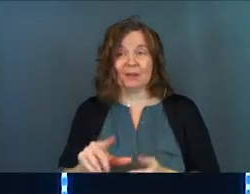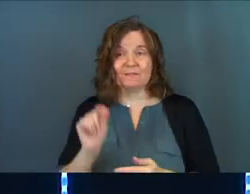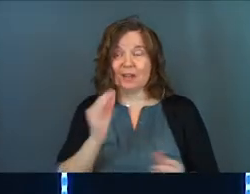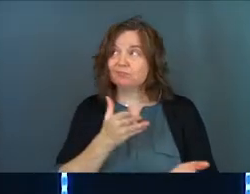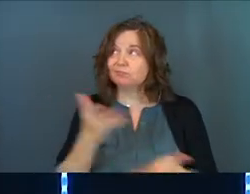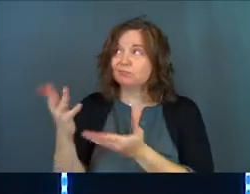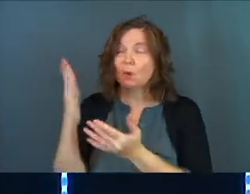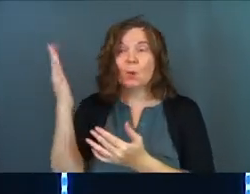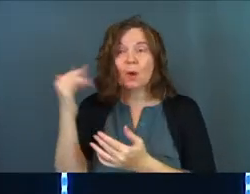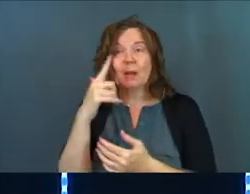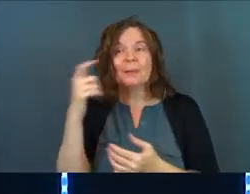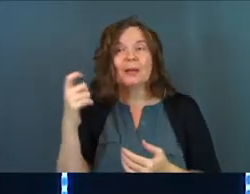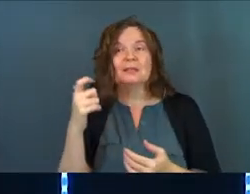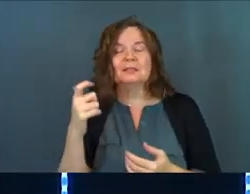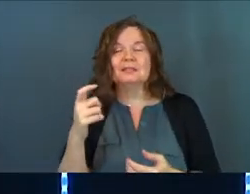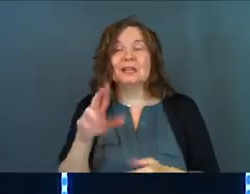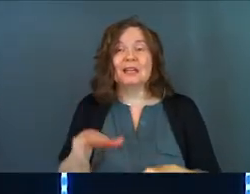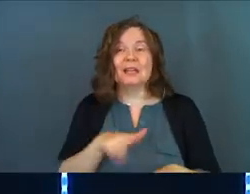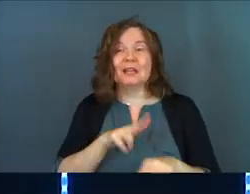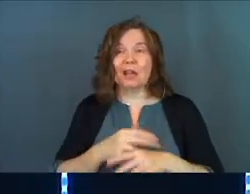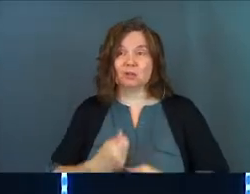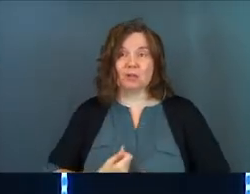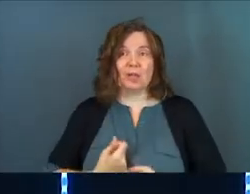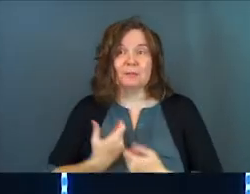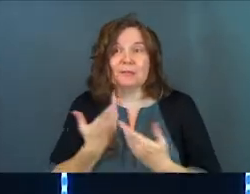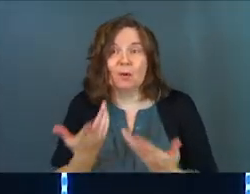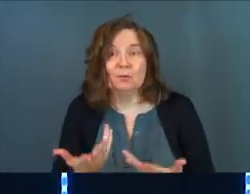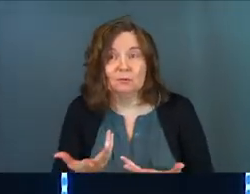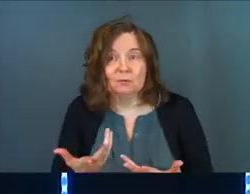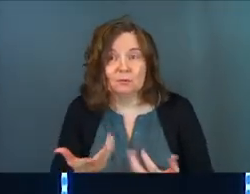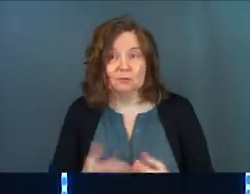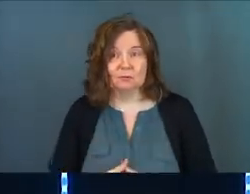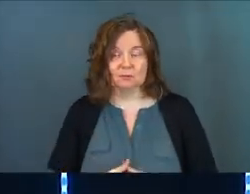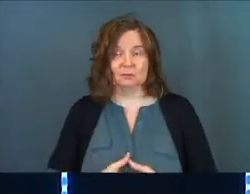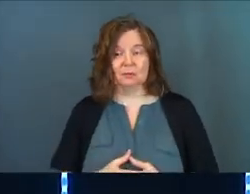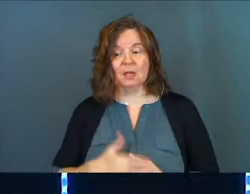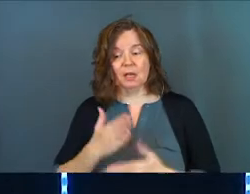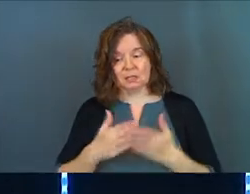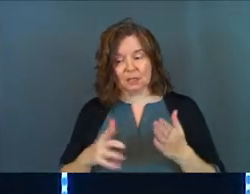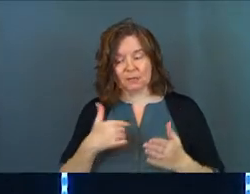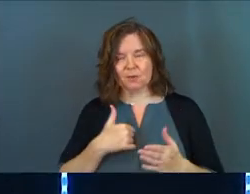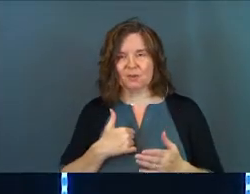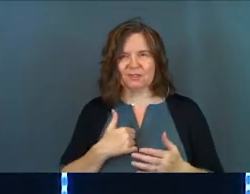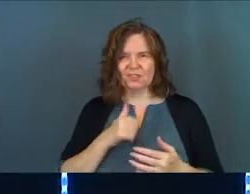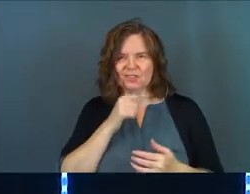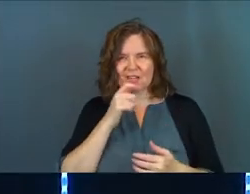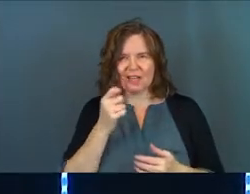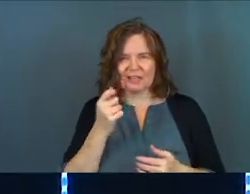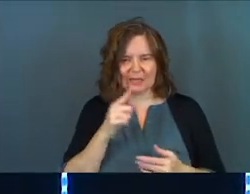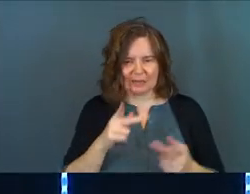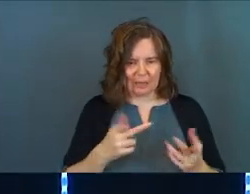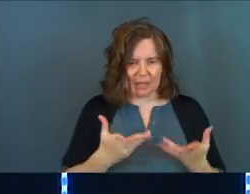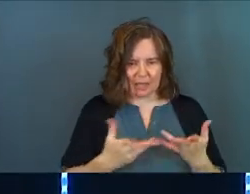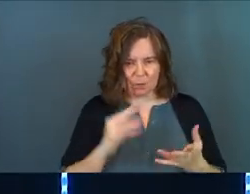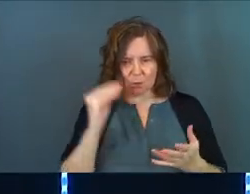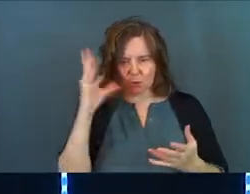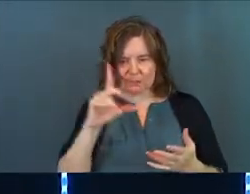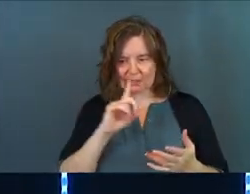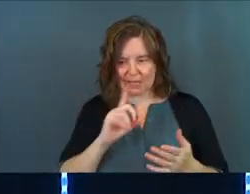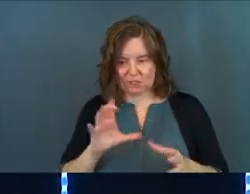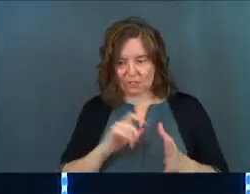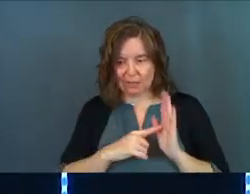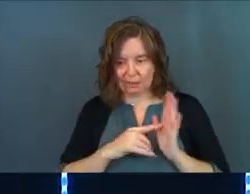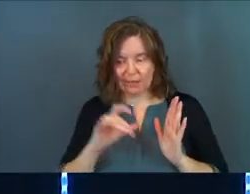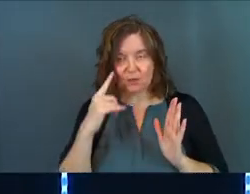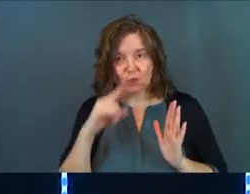find him. Why? Because it naturally comes out of you. And some of you guys, you're like, you're not getting to that place where grace actually